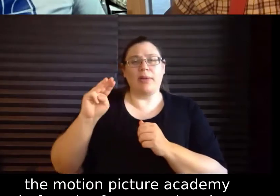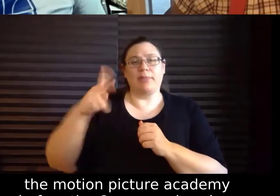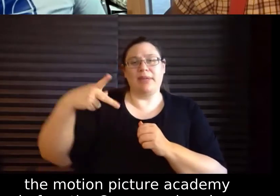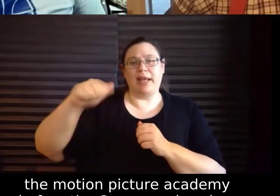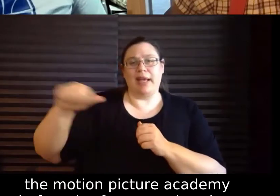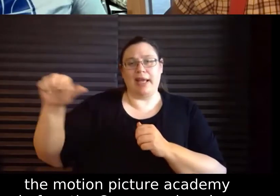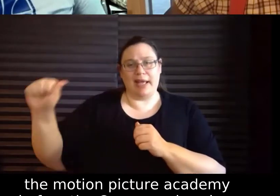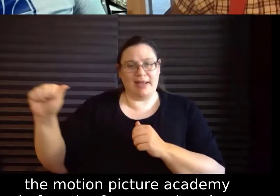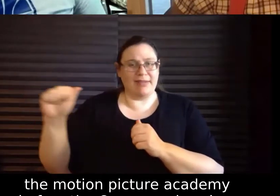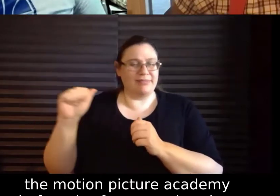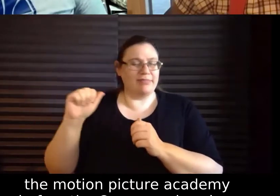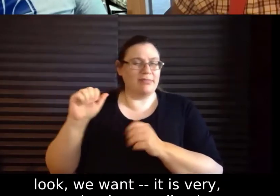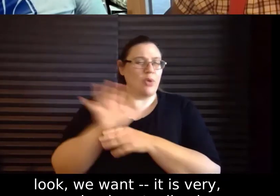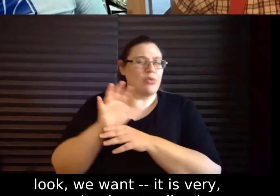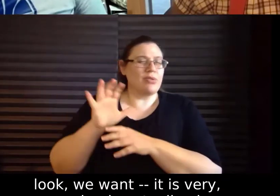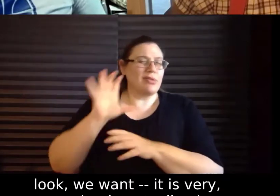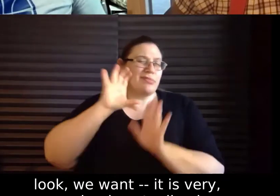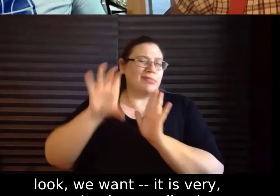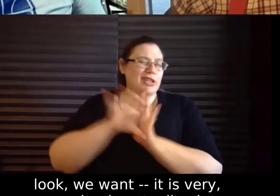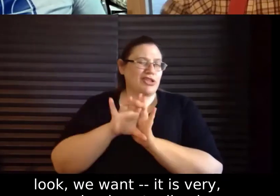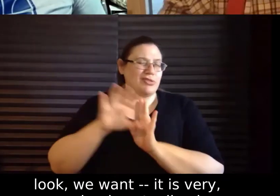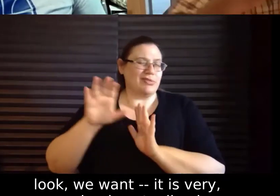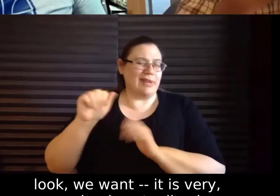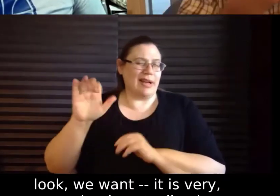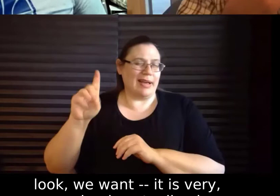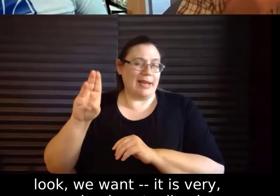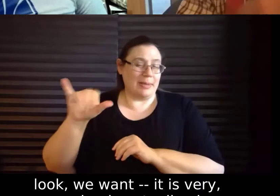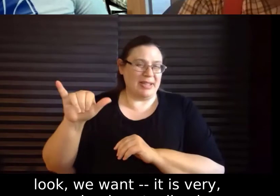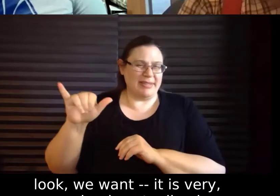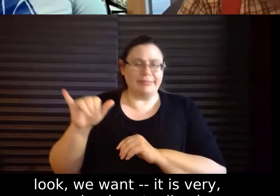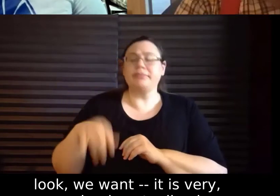the Oscars and saying, look,